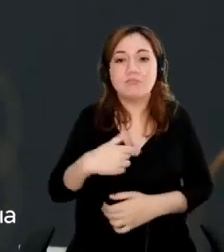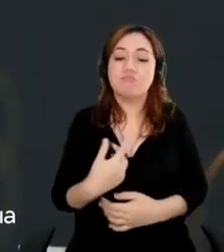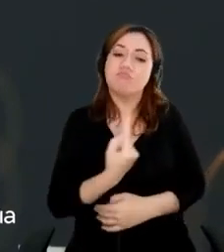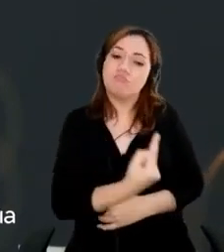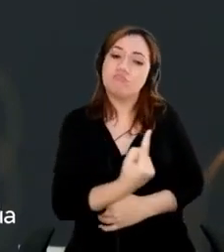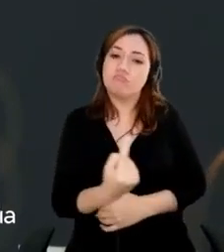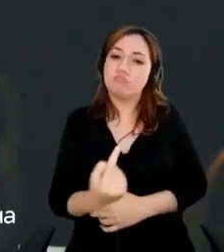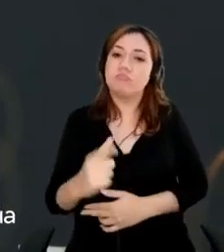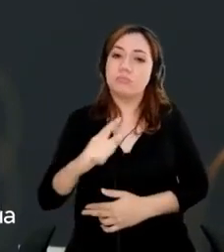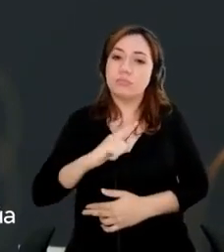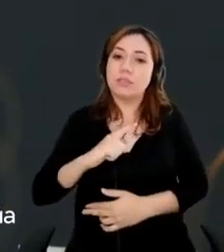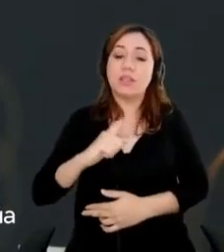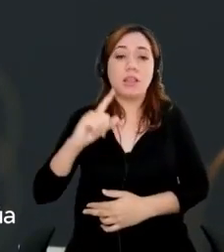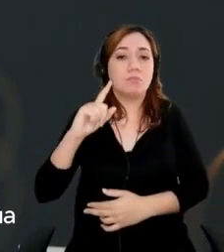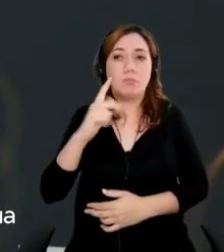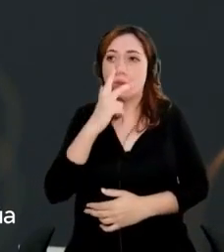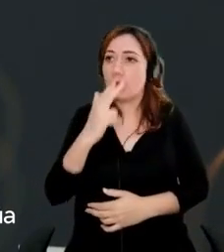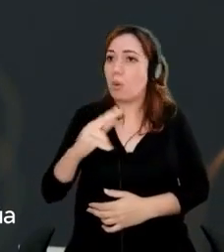innovative ideas.